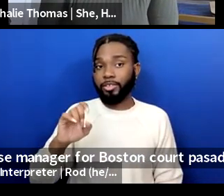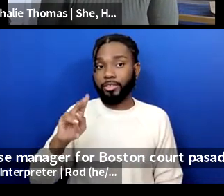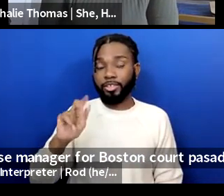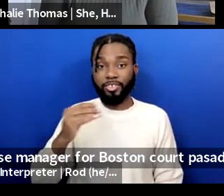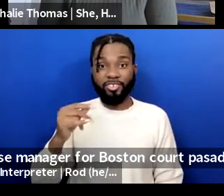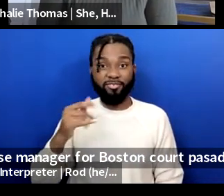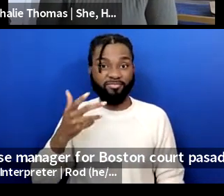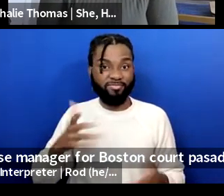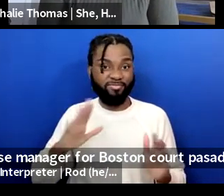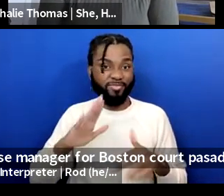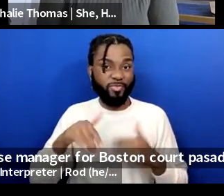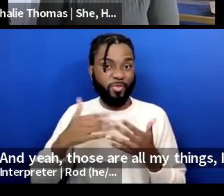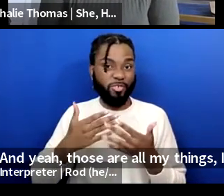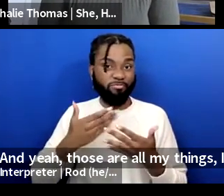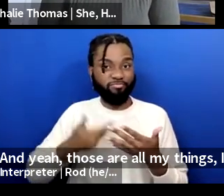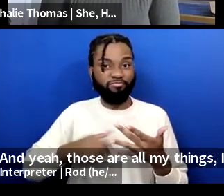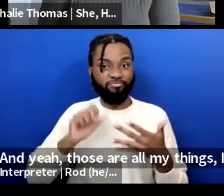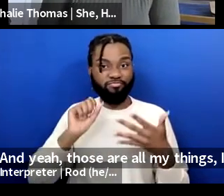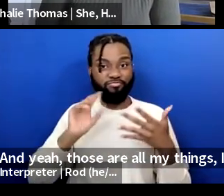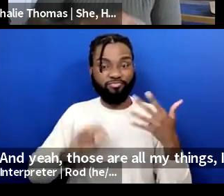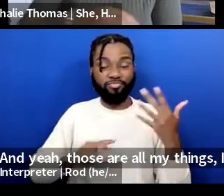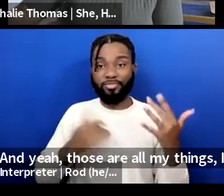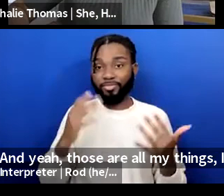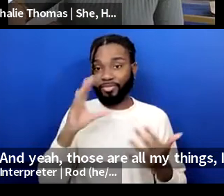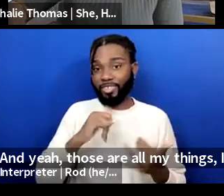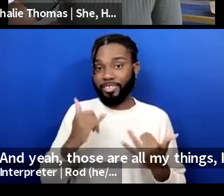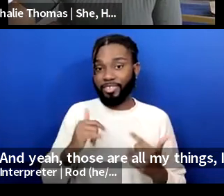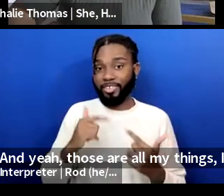are all my things. I guess I'll pass it to Natalie.